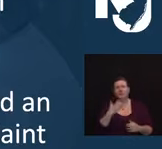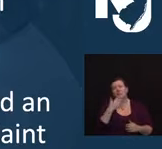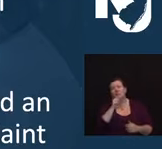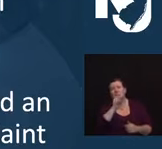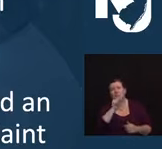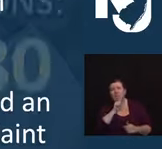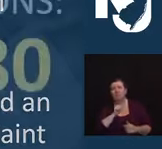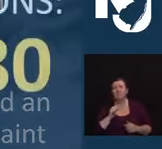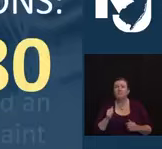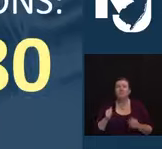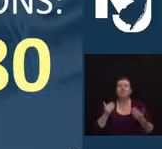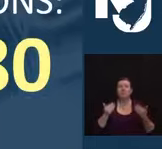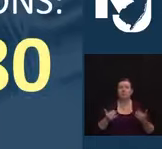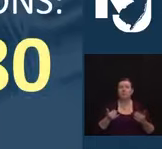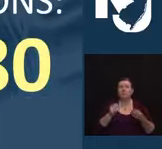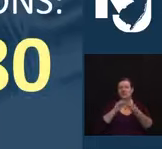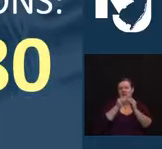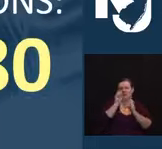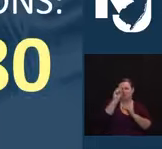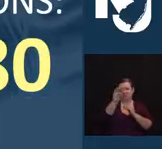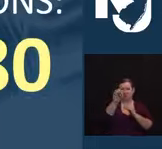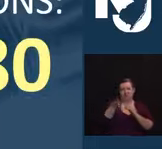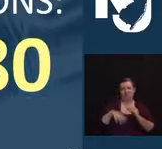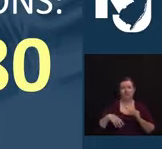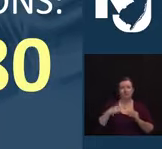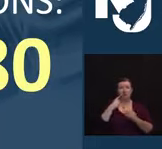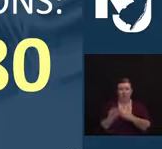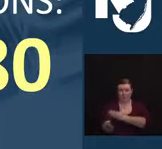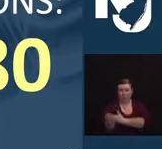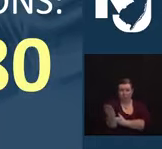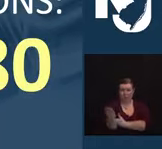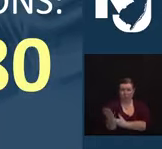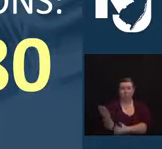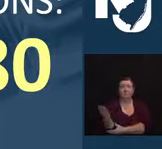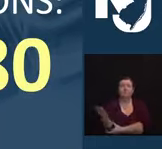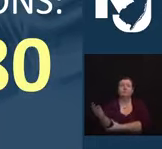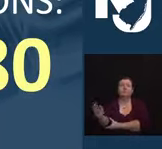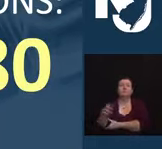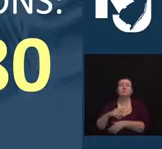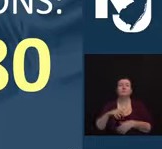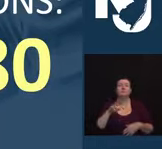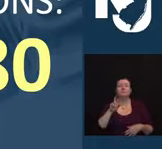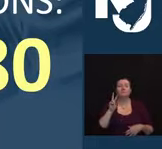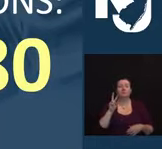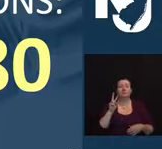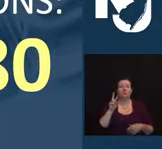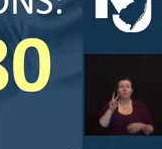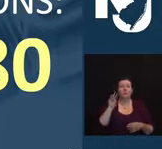today's numbers. As of mid-morning today, we have delivered a total of